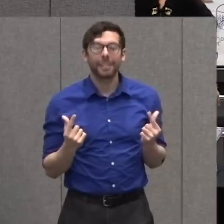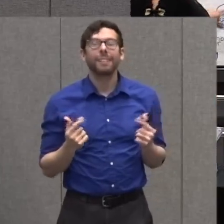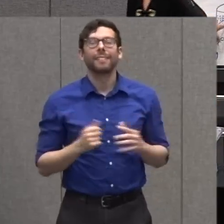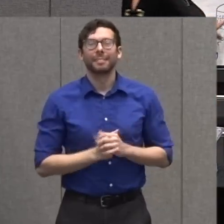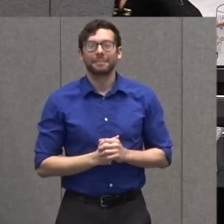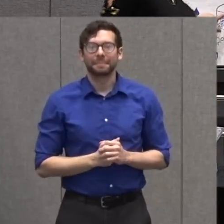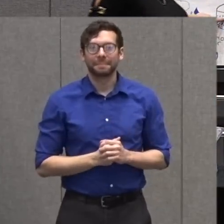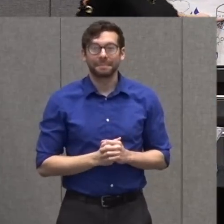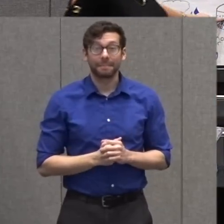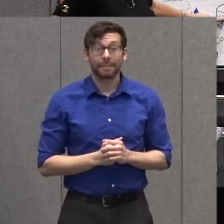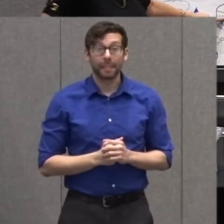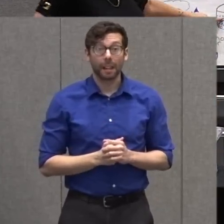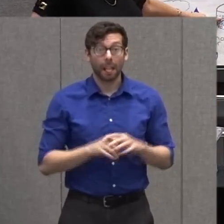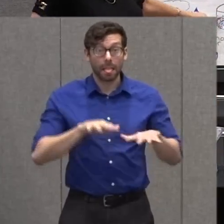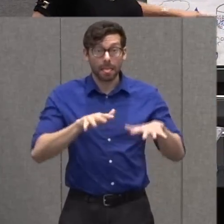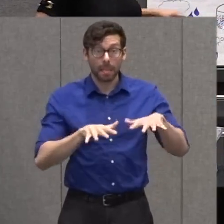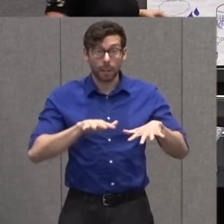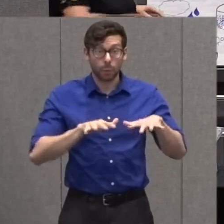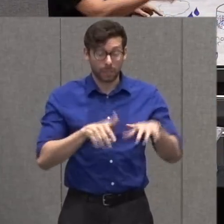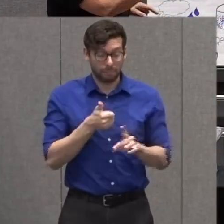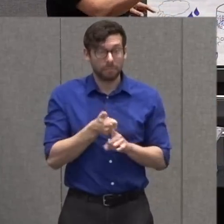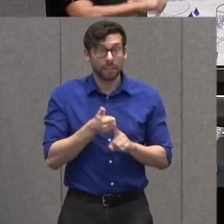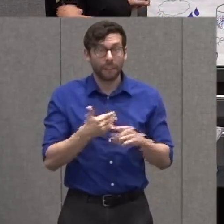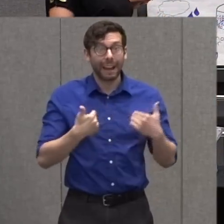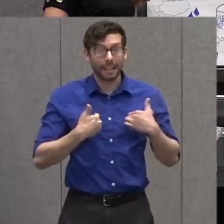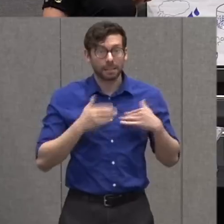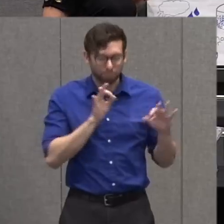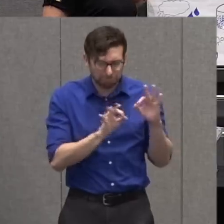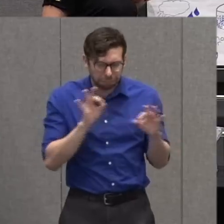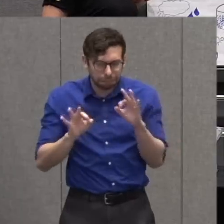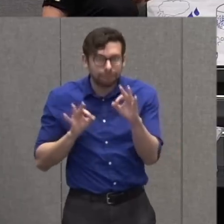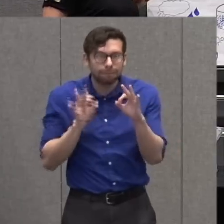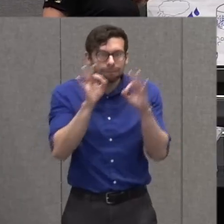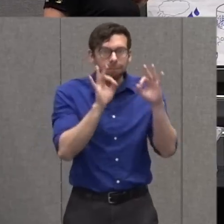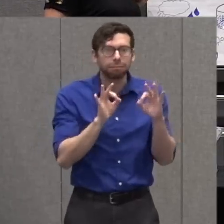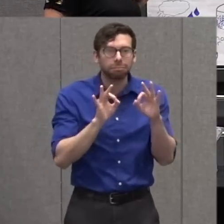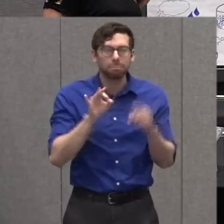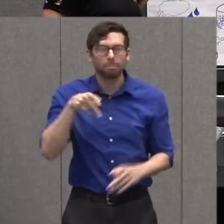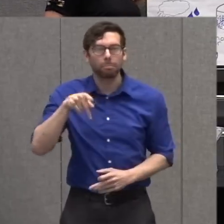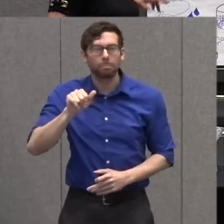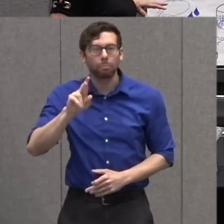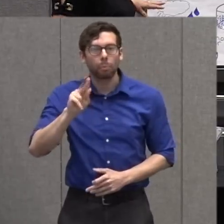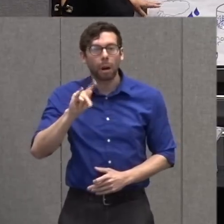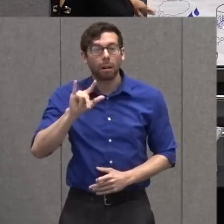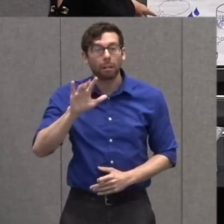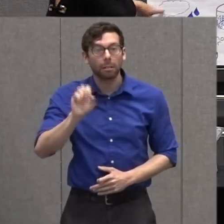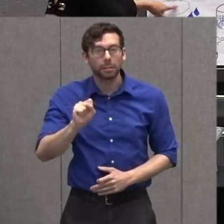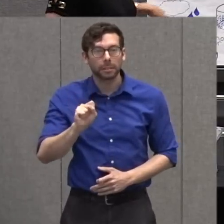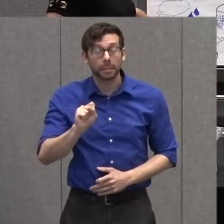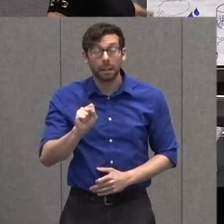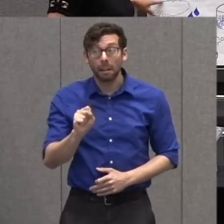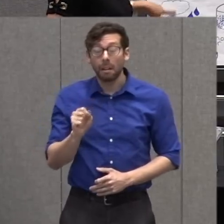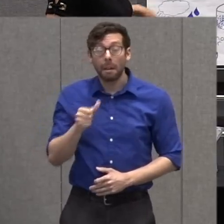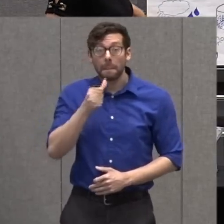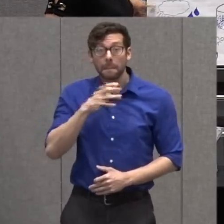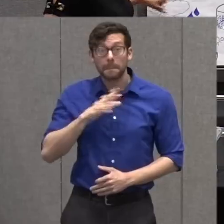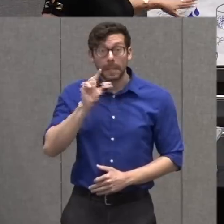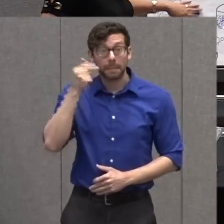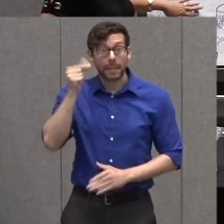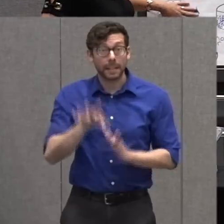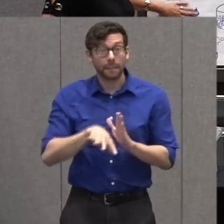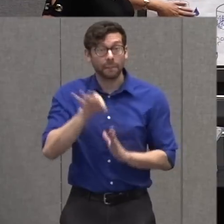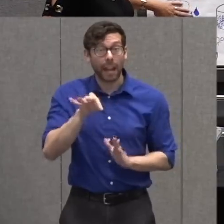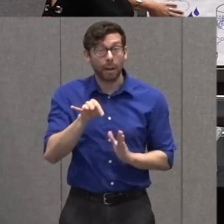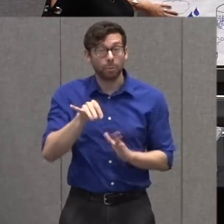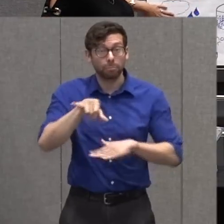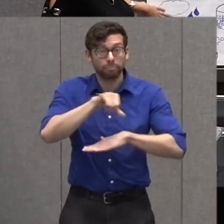Liquids have particles also. Miss Mays found glue. Yeah. Glue is also a liquid. We have rain, we